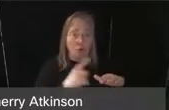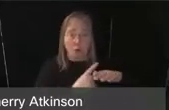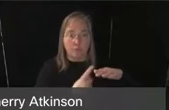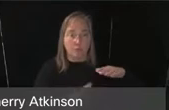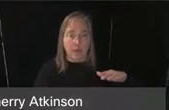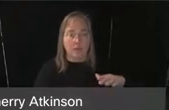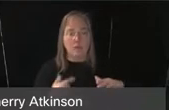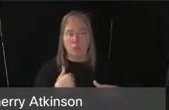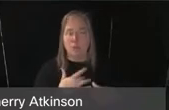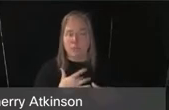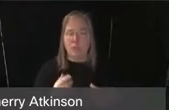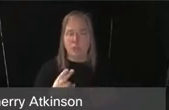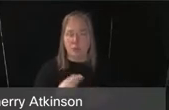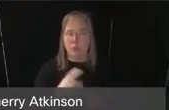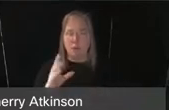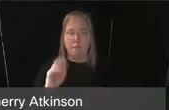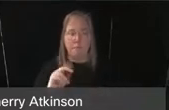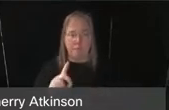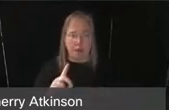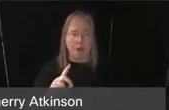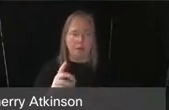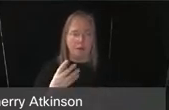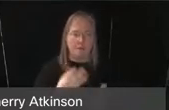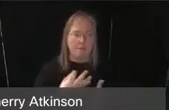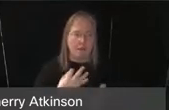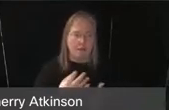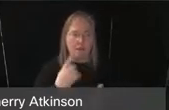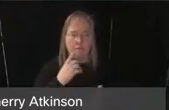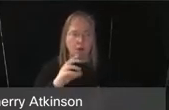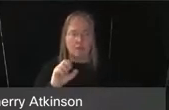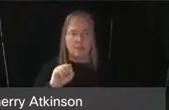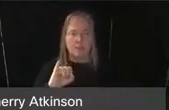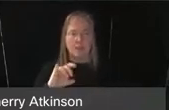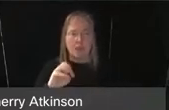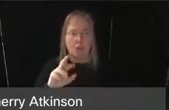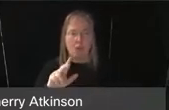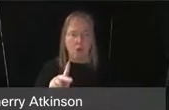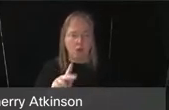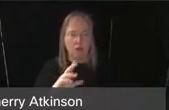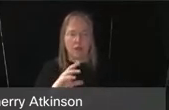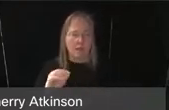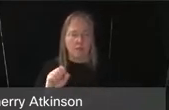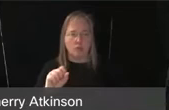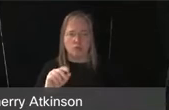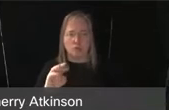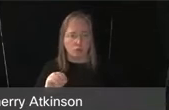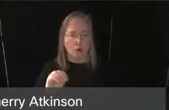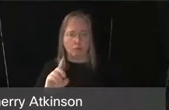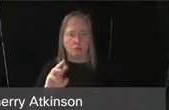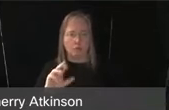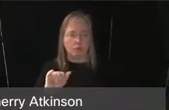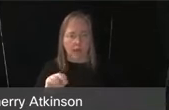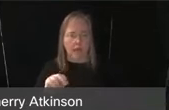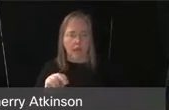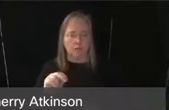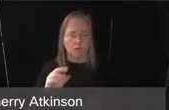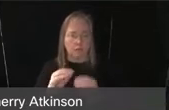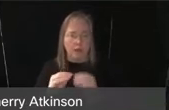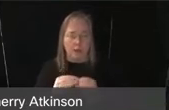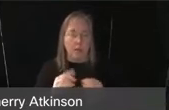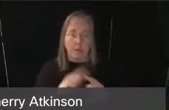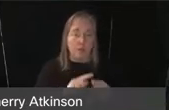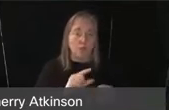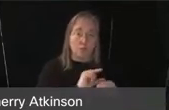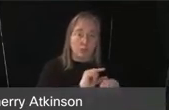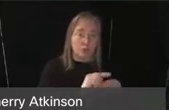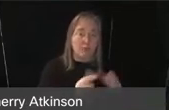bond funding for sidewalk storm drain repair program. When we do any small improvements, when we do resurfacing program, our historically it